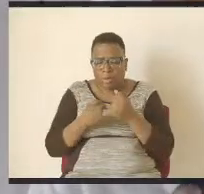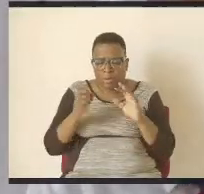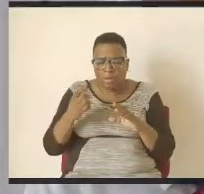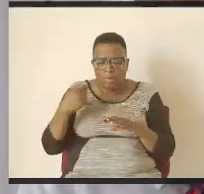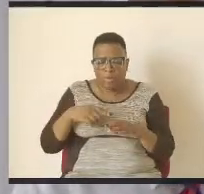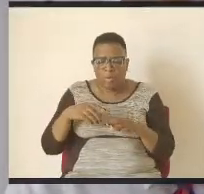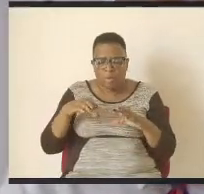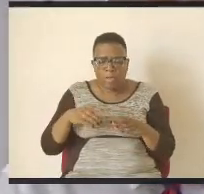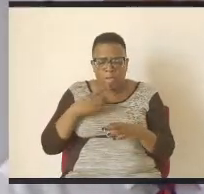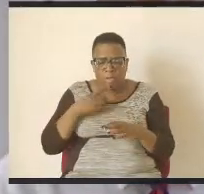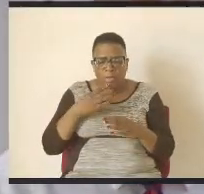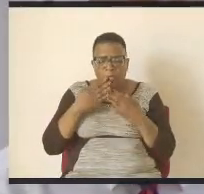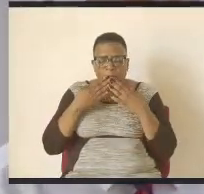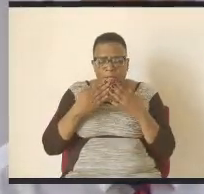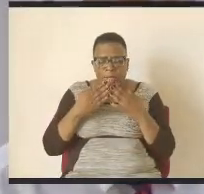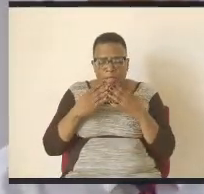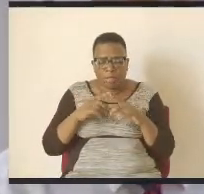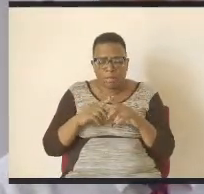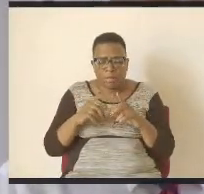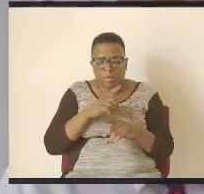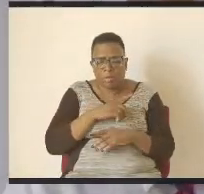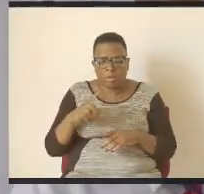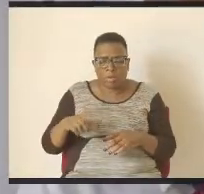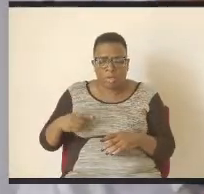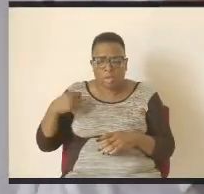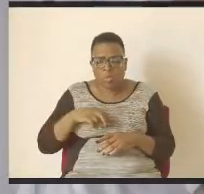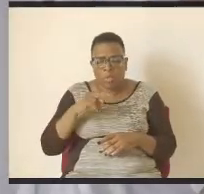say thanks, but Lord, we need to